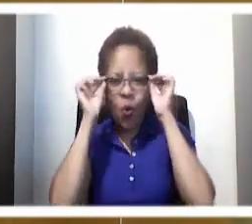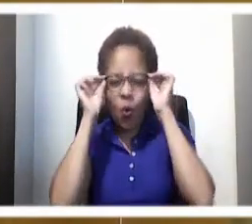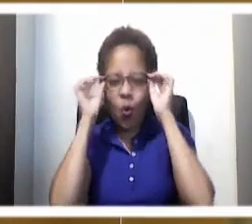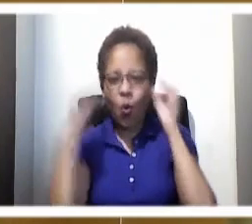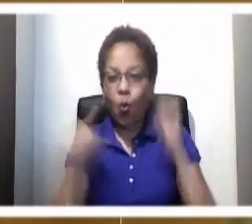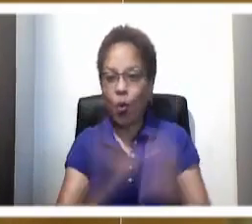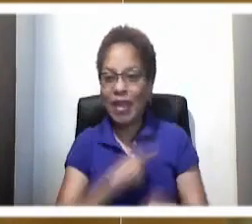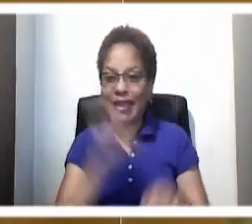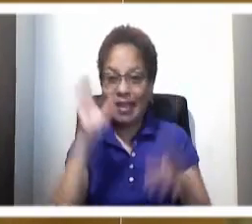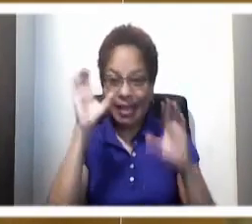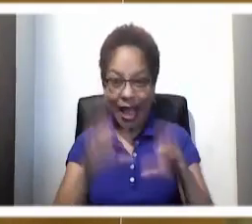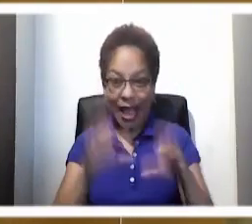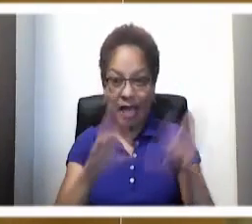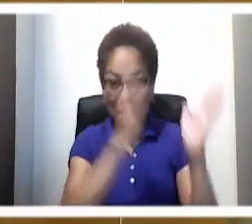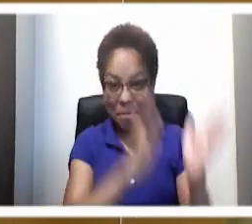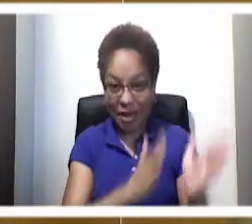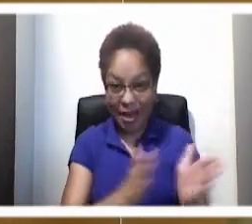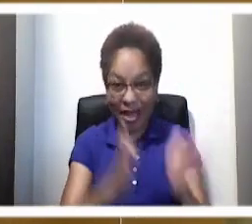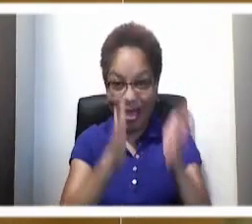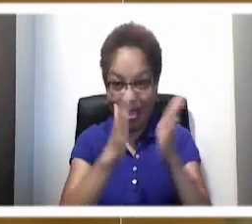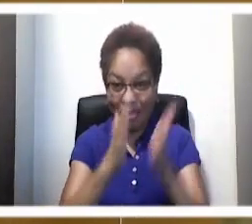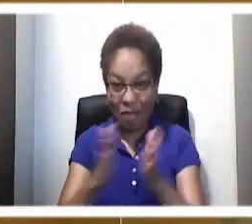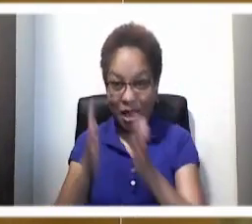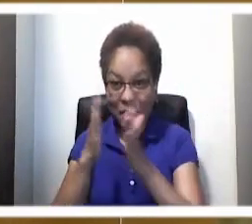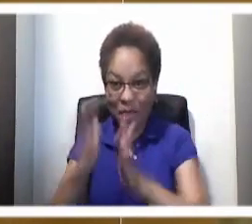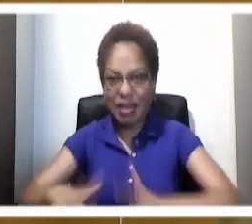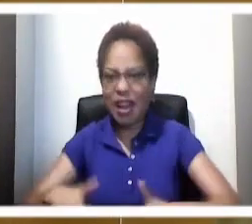cannot guarantee these plans.